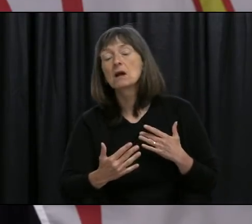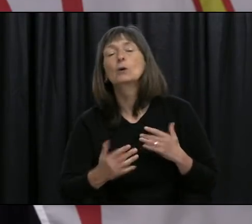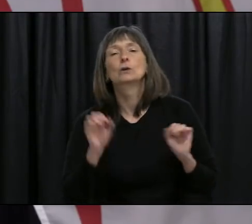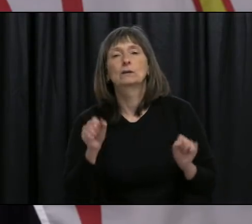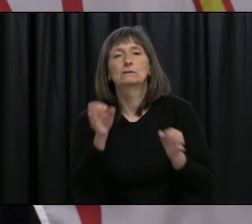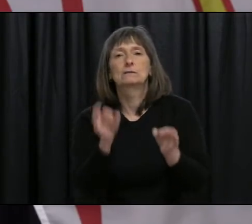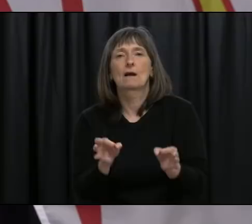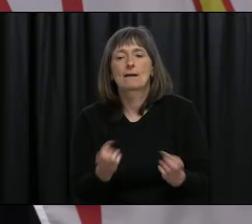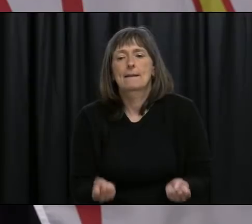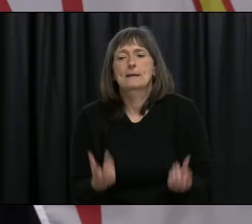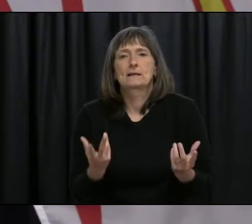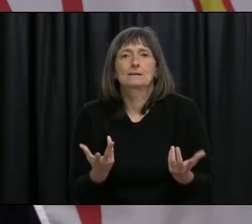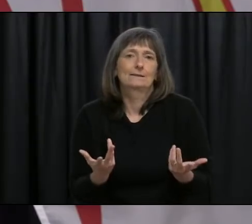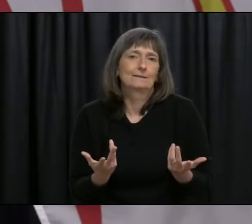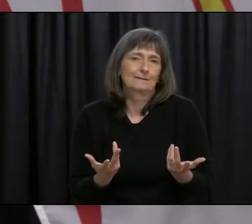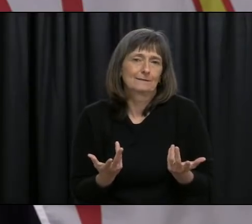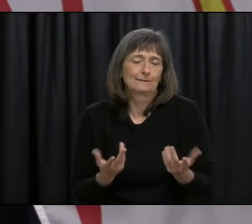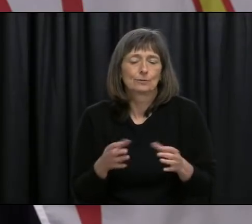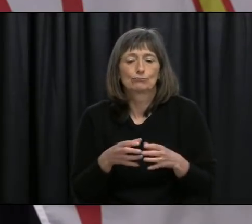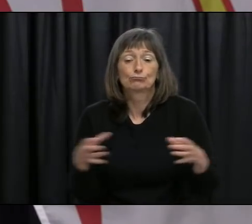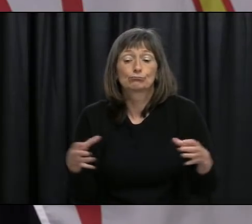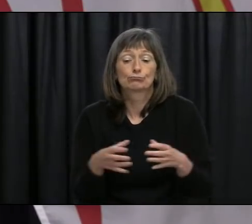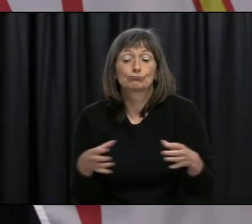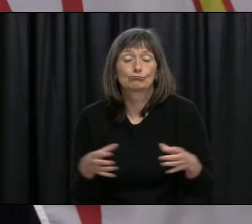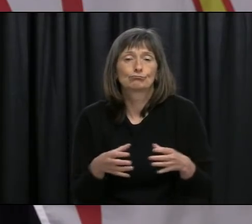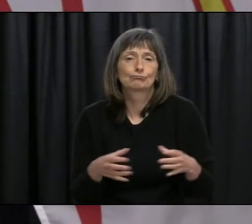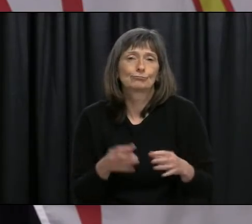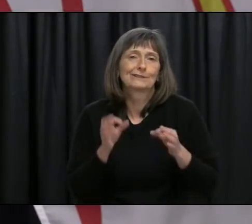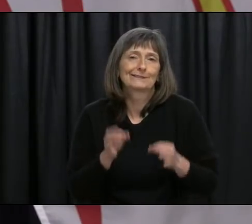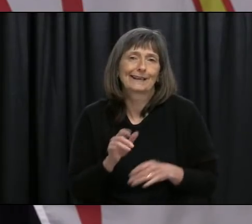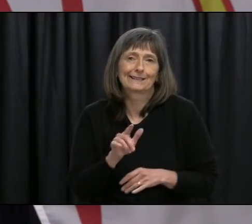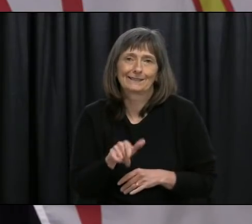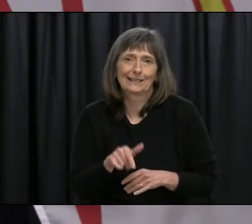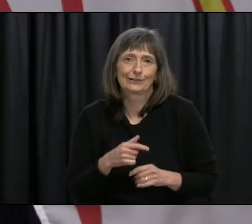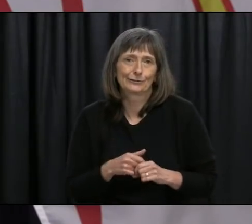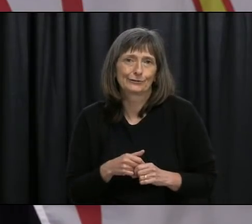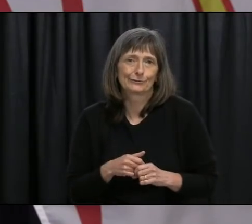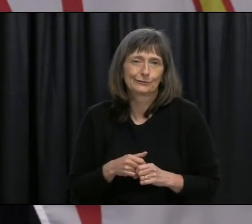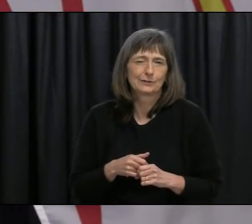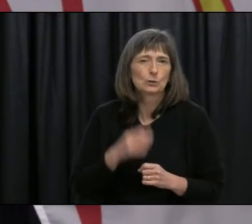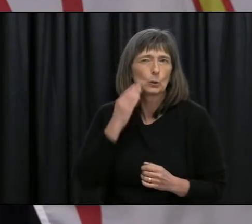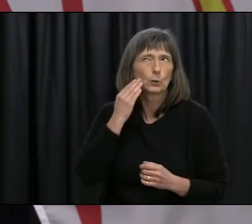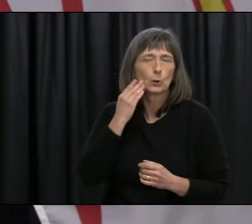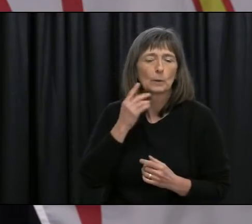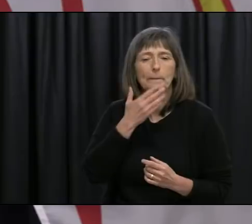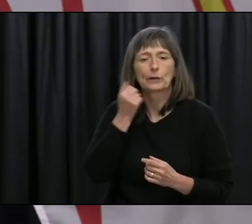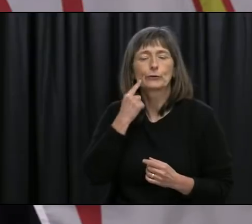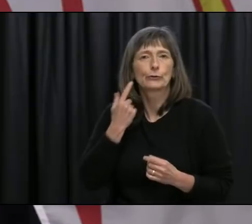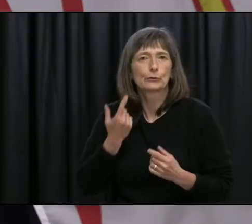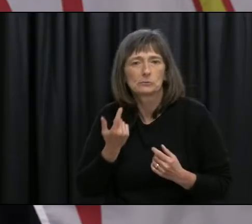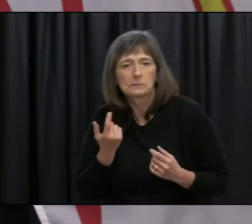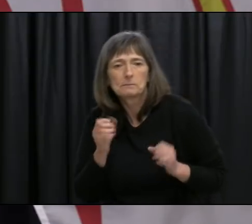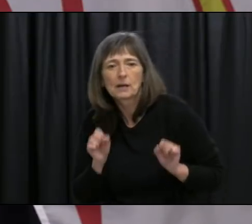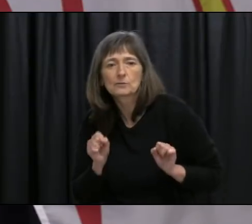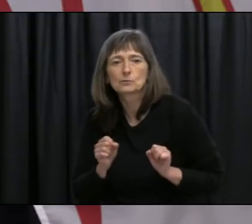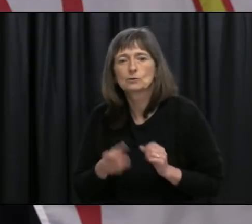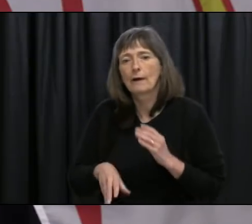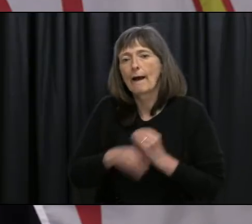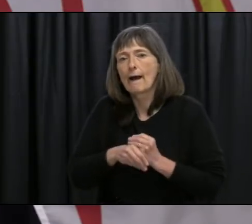at that time, or a good decision at that time, what kind of gathering we can look